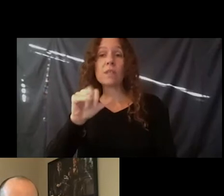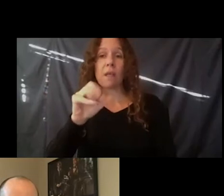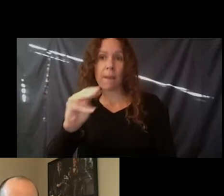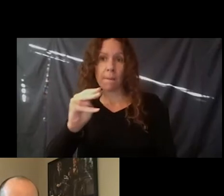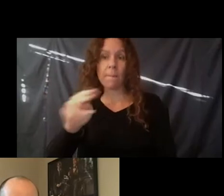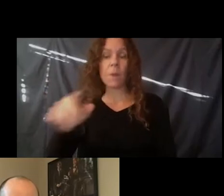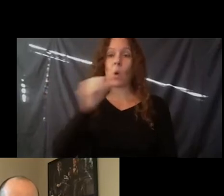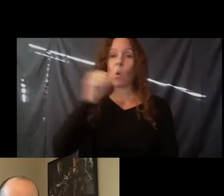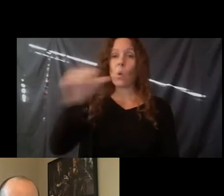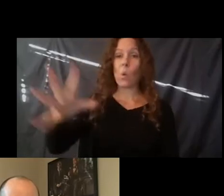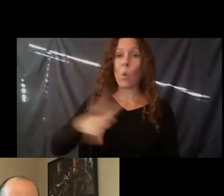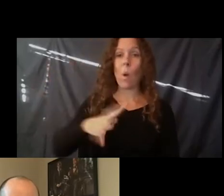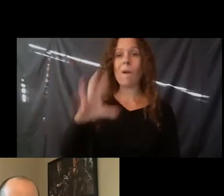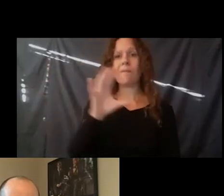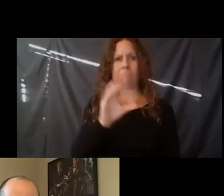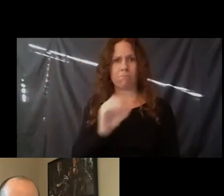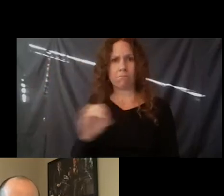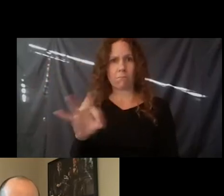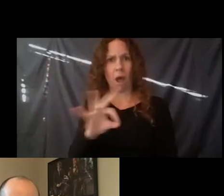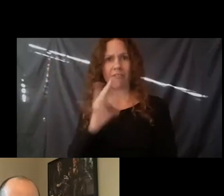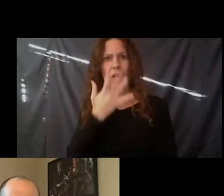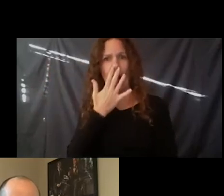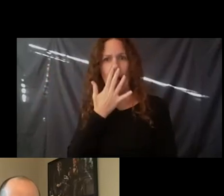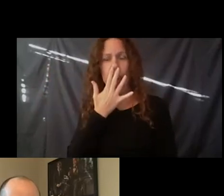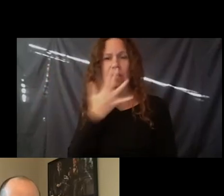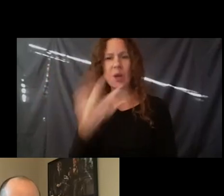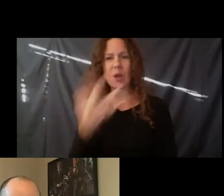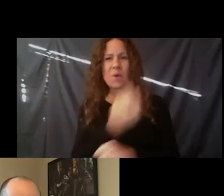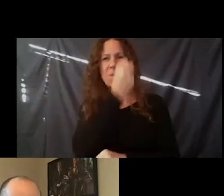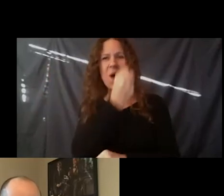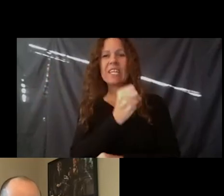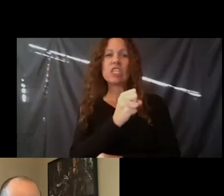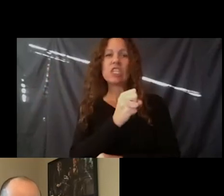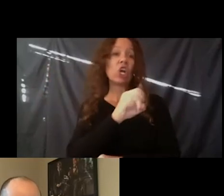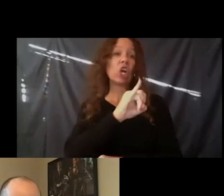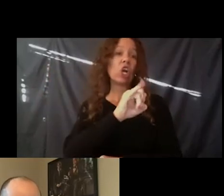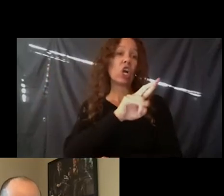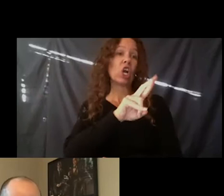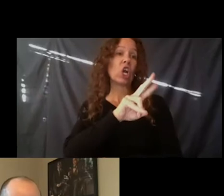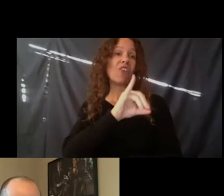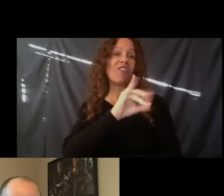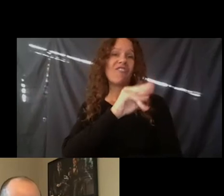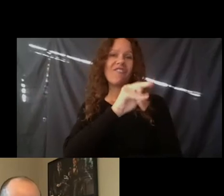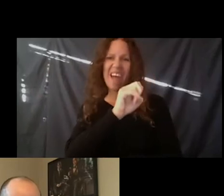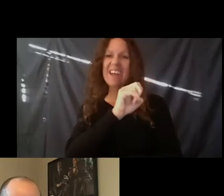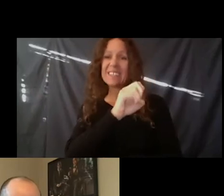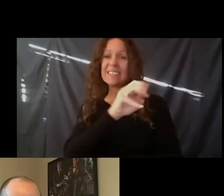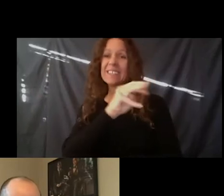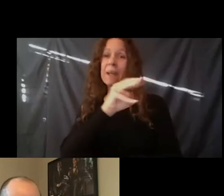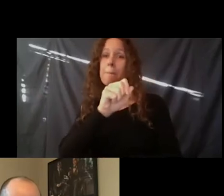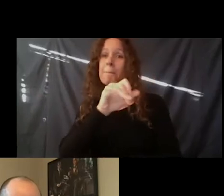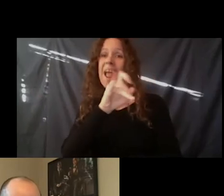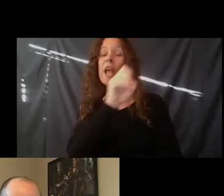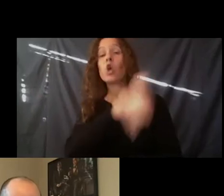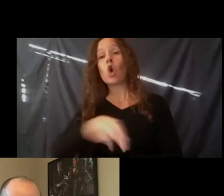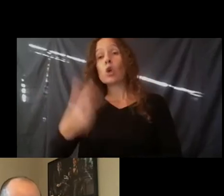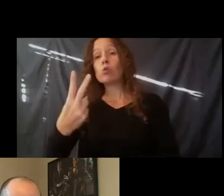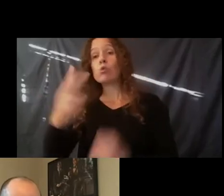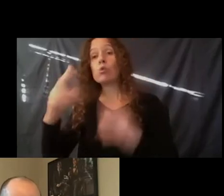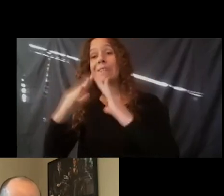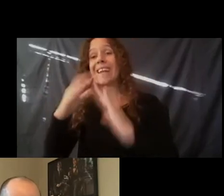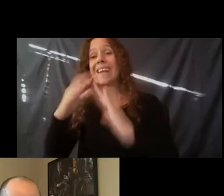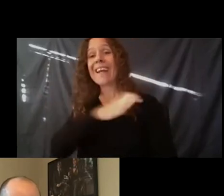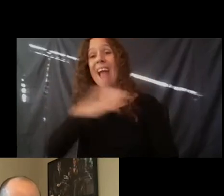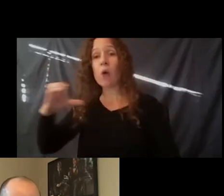woman of color who won as mayor in the city of Irvine. And we also won 2 city council seats. So, and 2